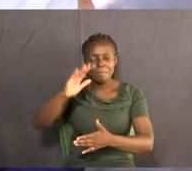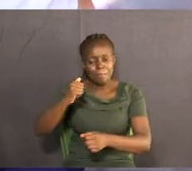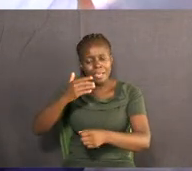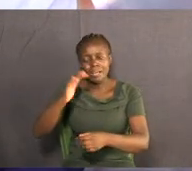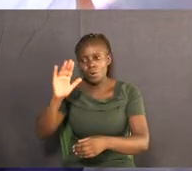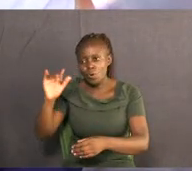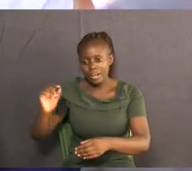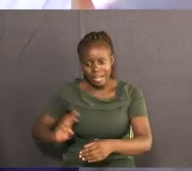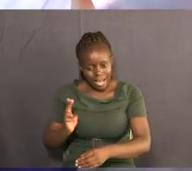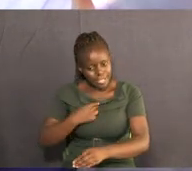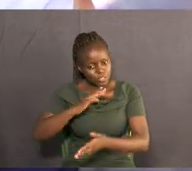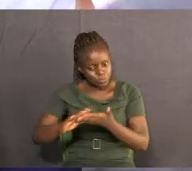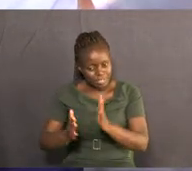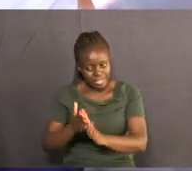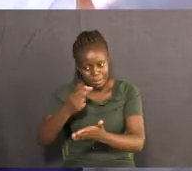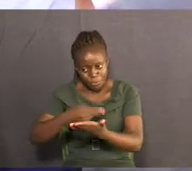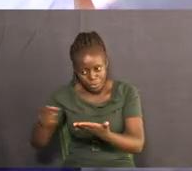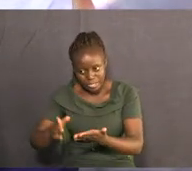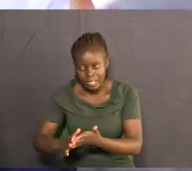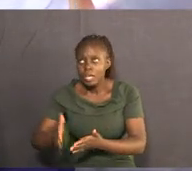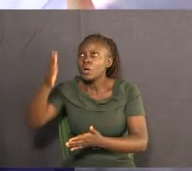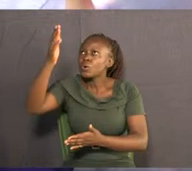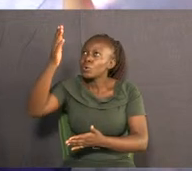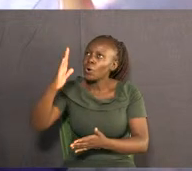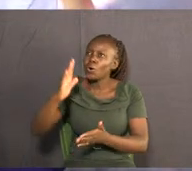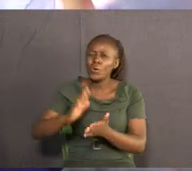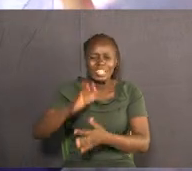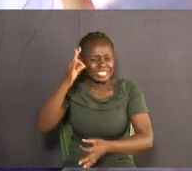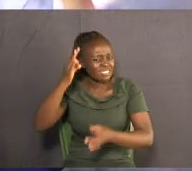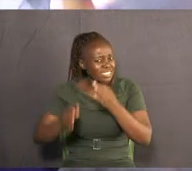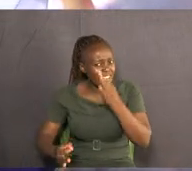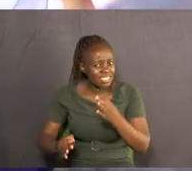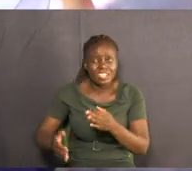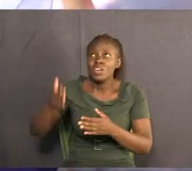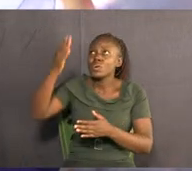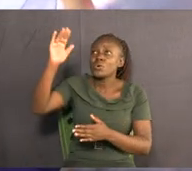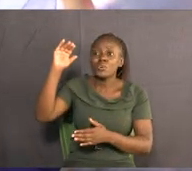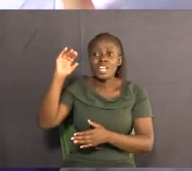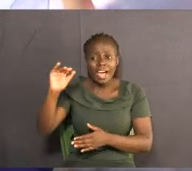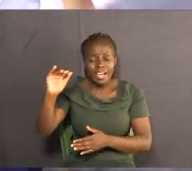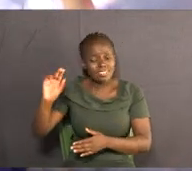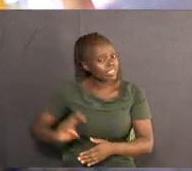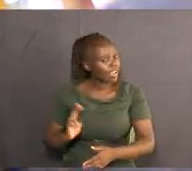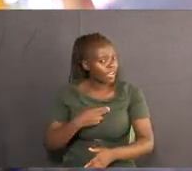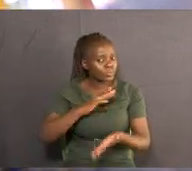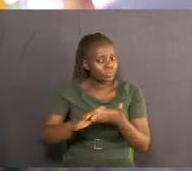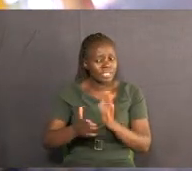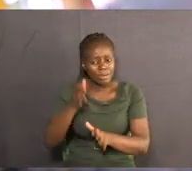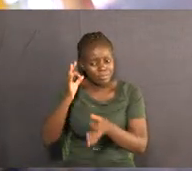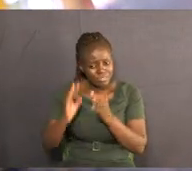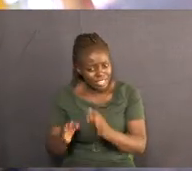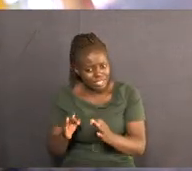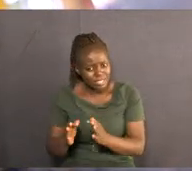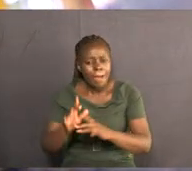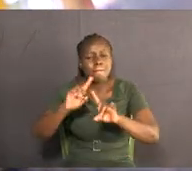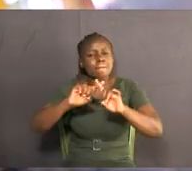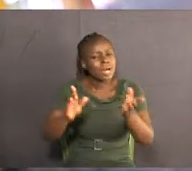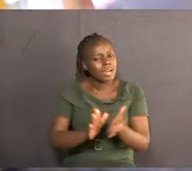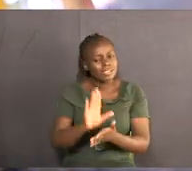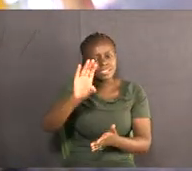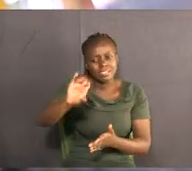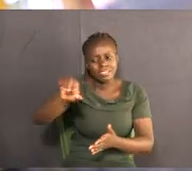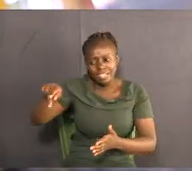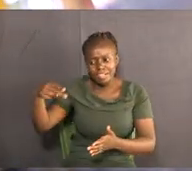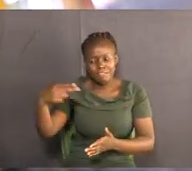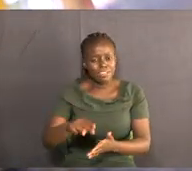He calls us to be right with him. God is just. He asks us to be just. But Ephesians 2,